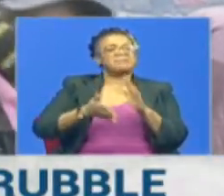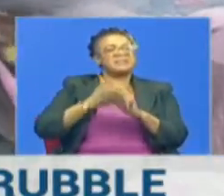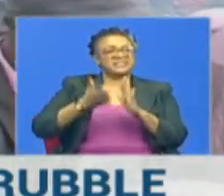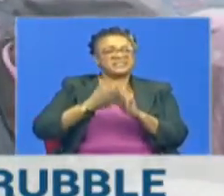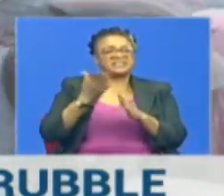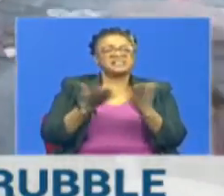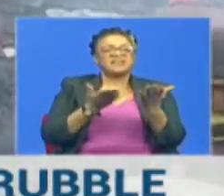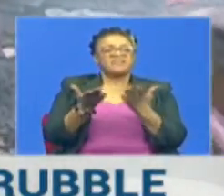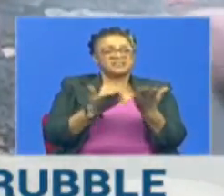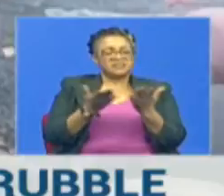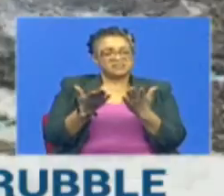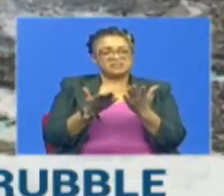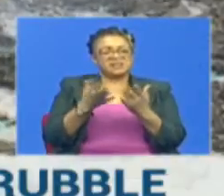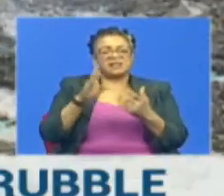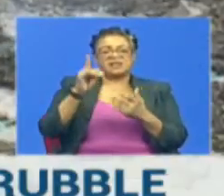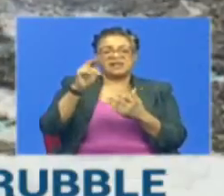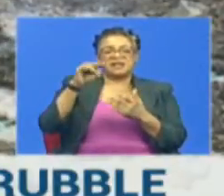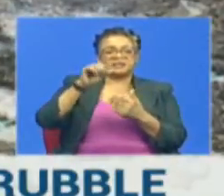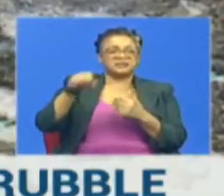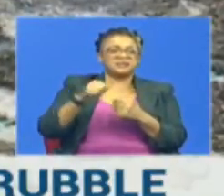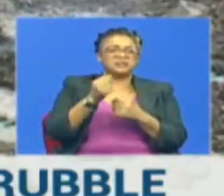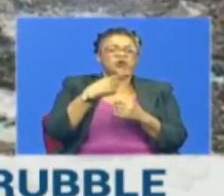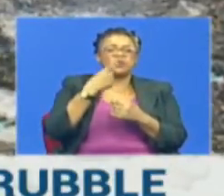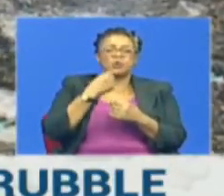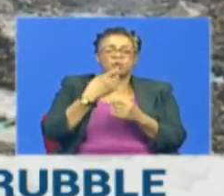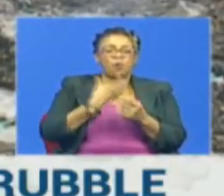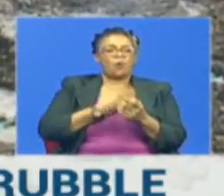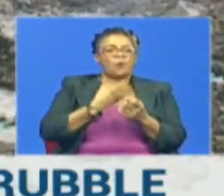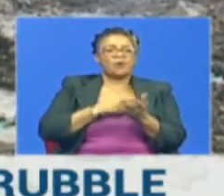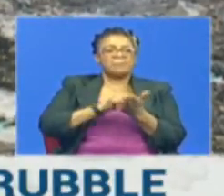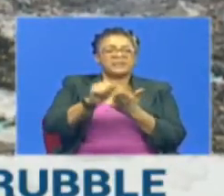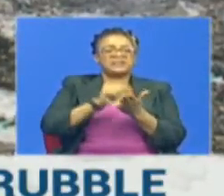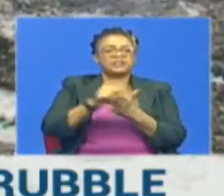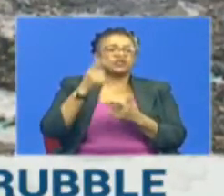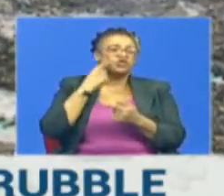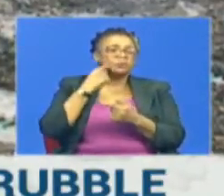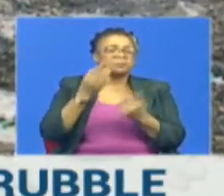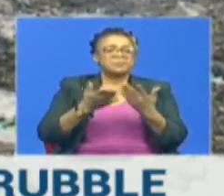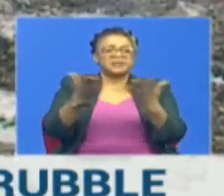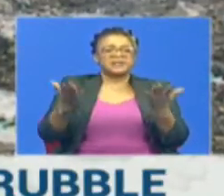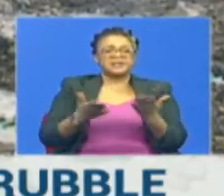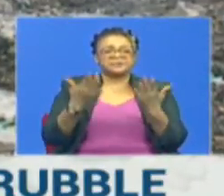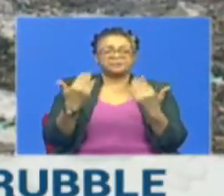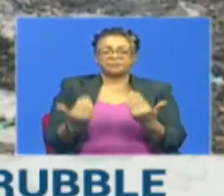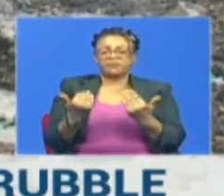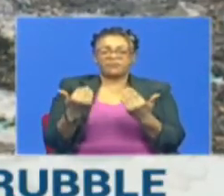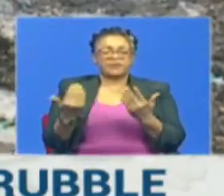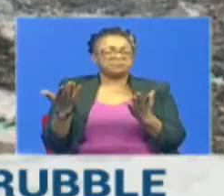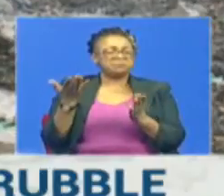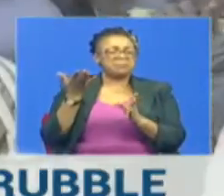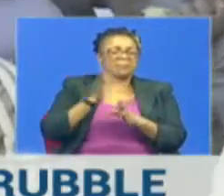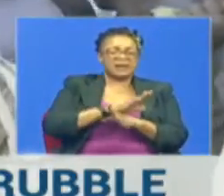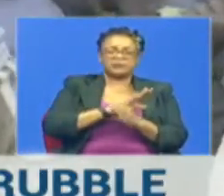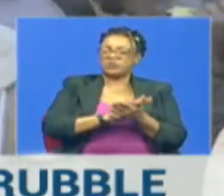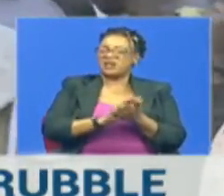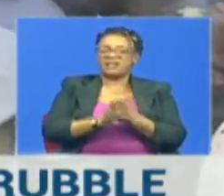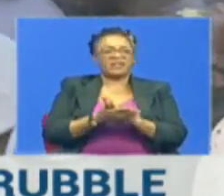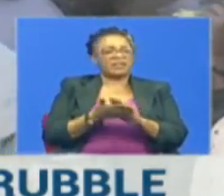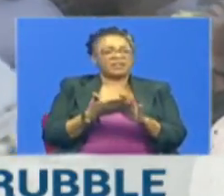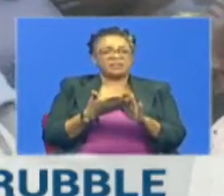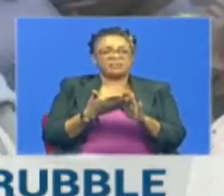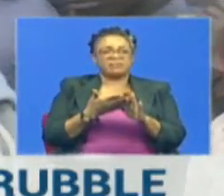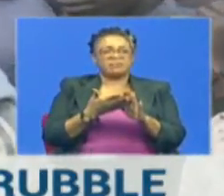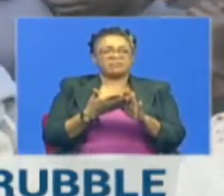services. Dennis Okoth, who previously owned a printing shop here, has now been forced back to the drawing board. Tunaona sasa